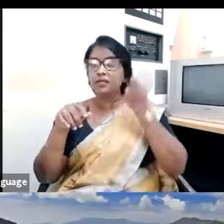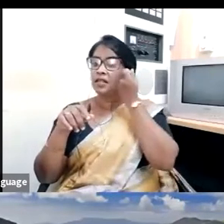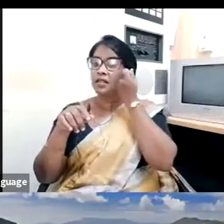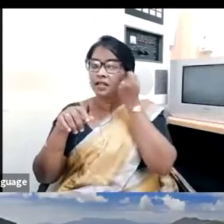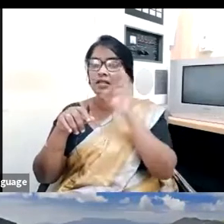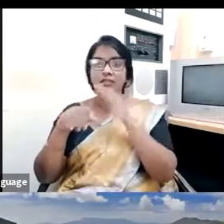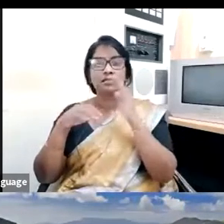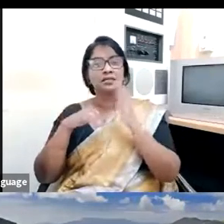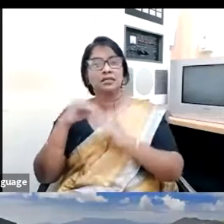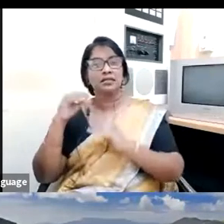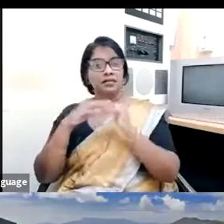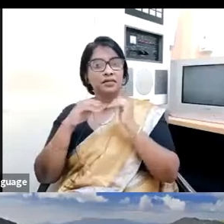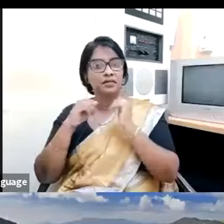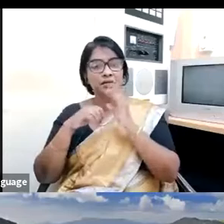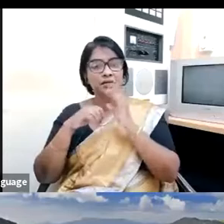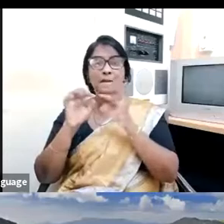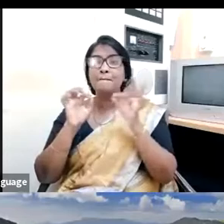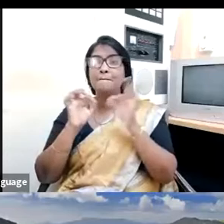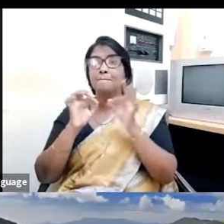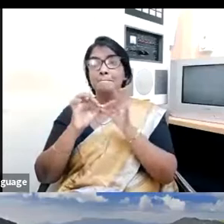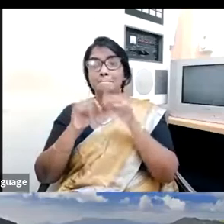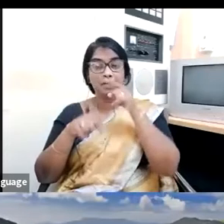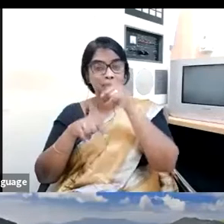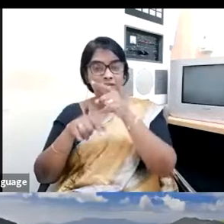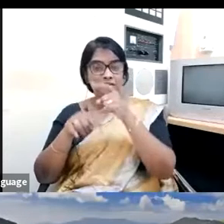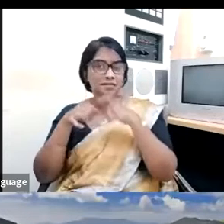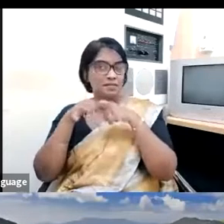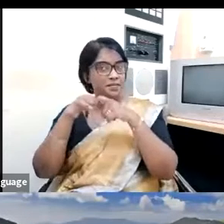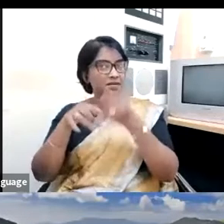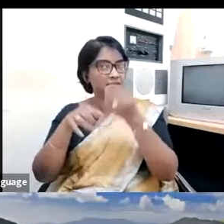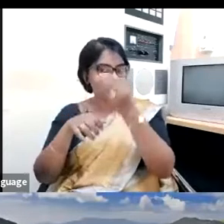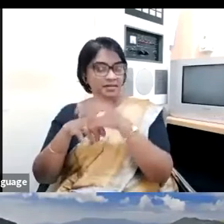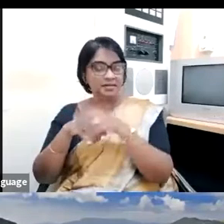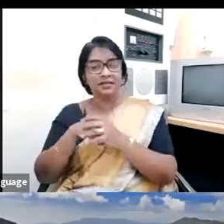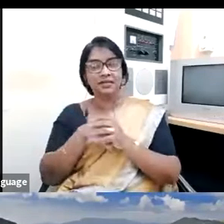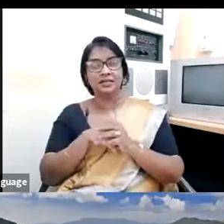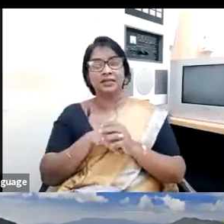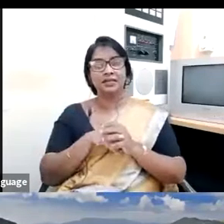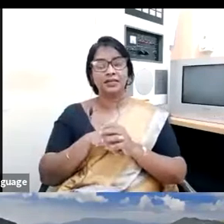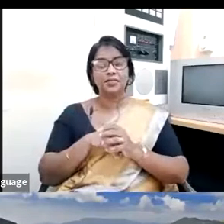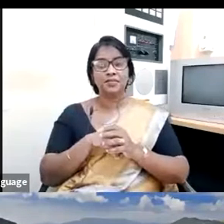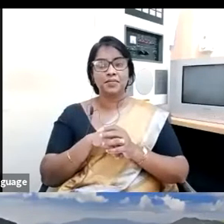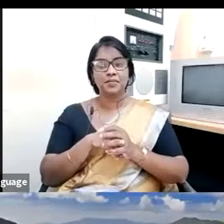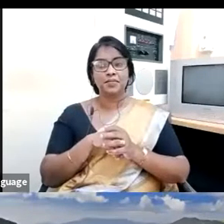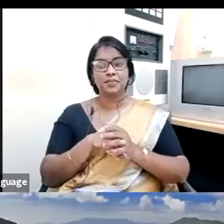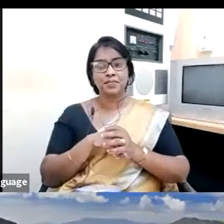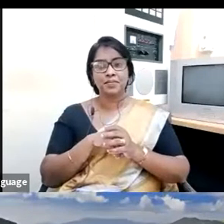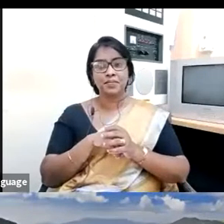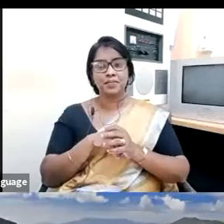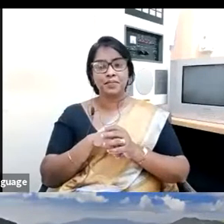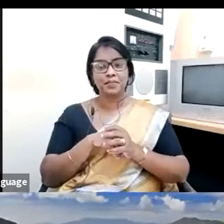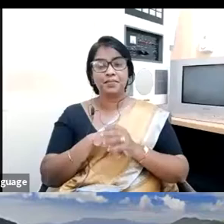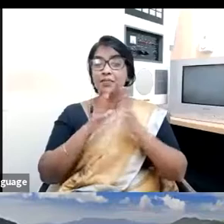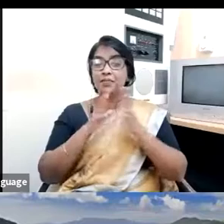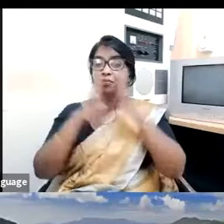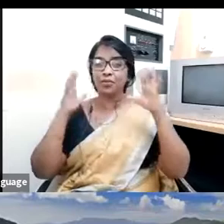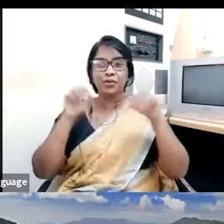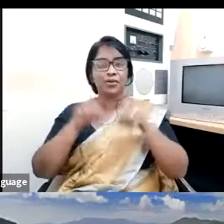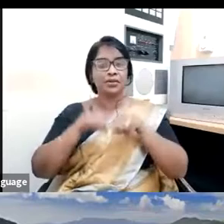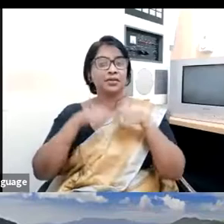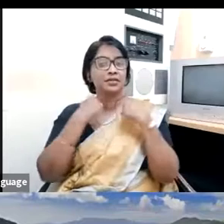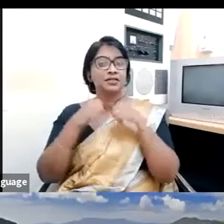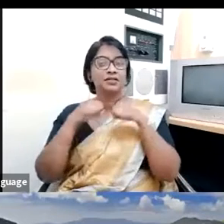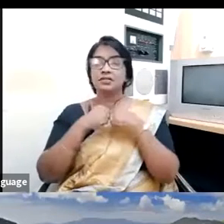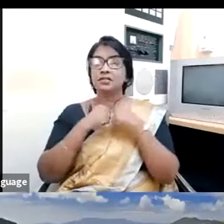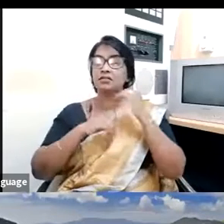to respond. Actually, most corporates do sustainability activities to get tax benefits, and may